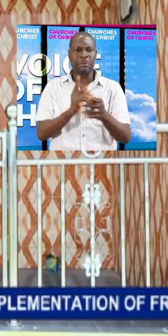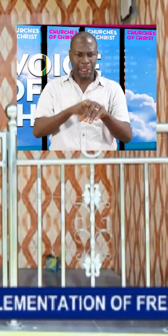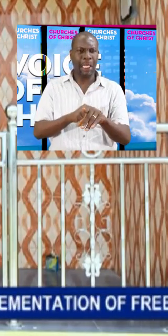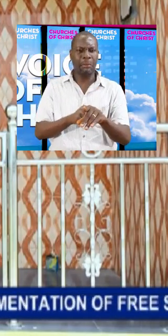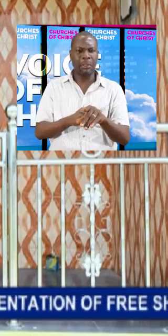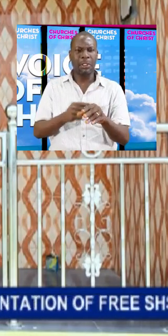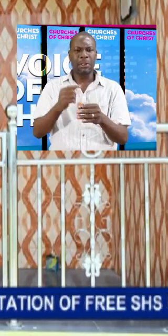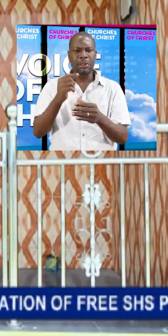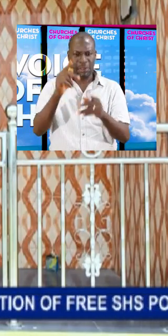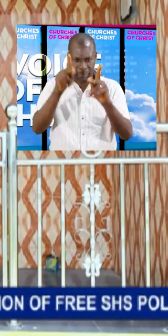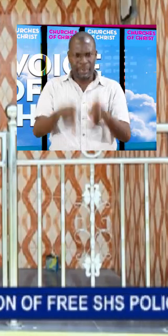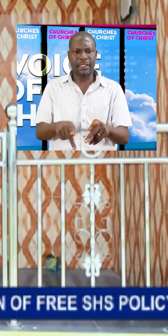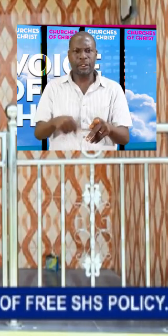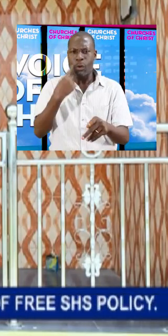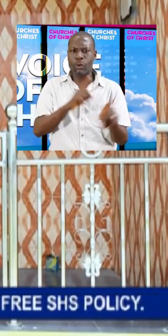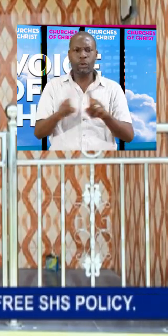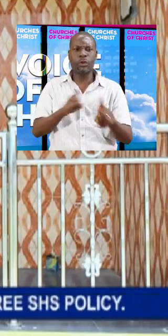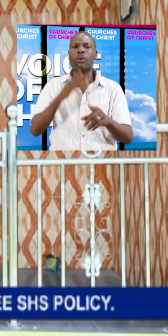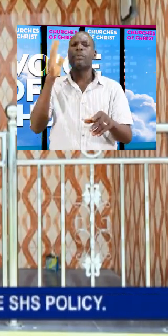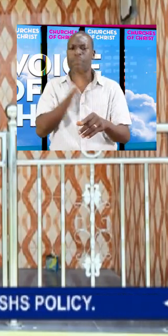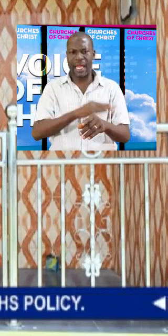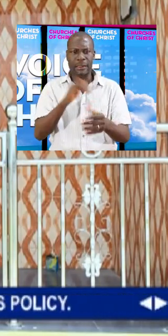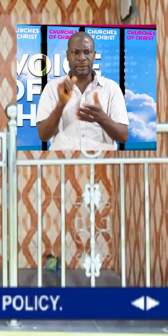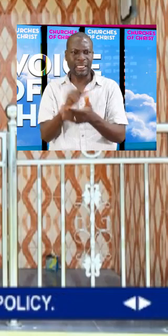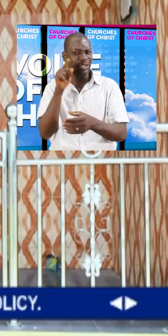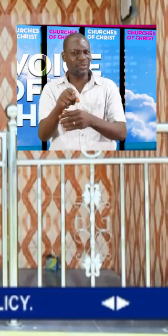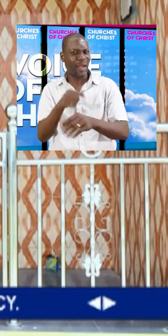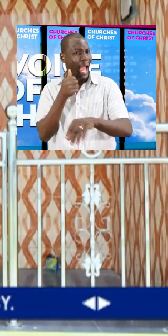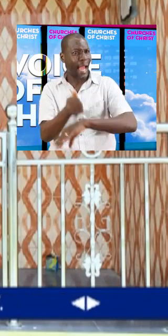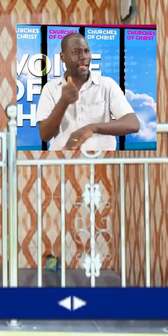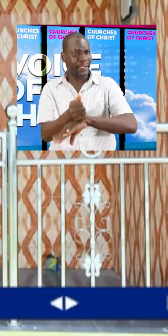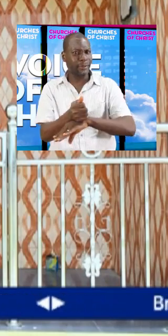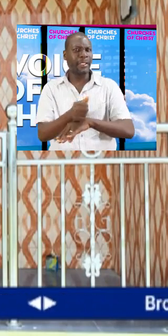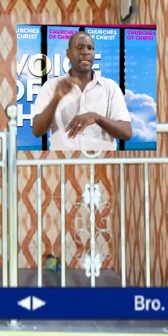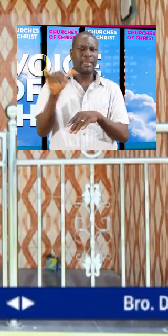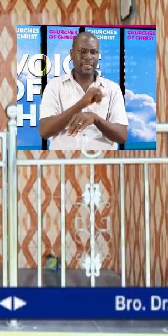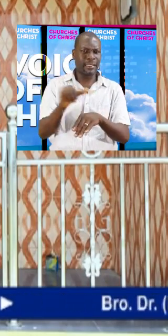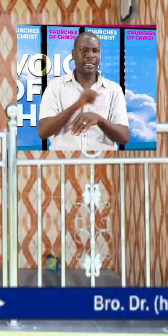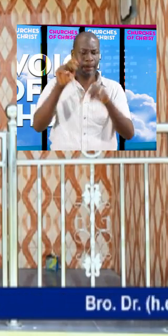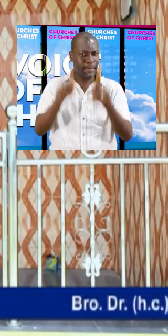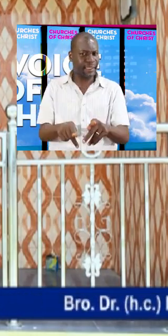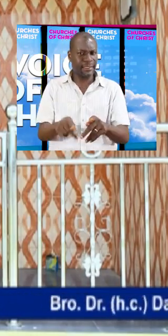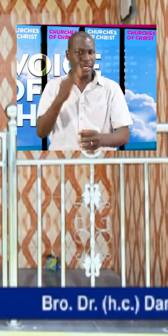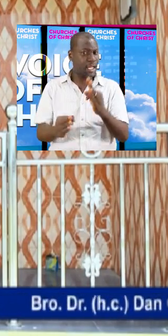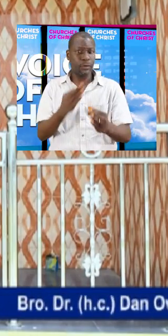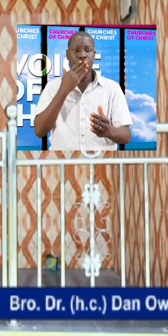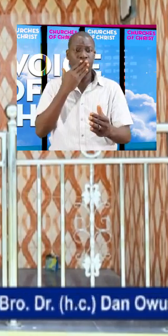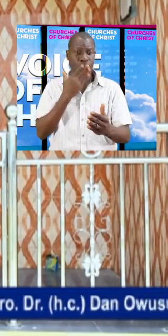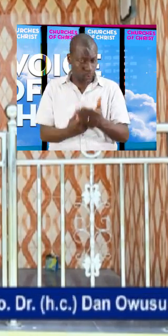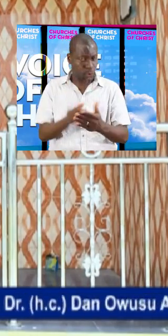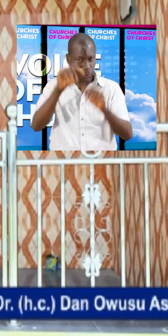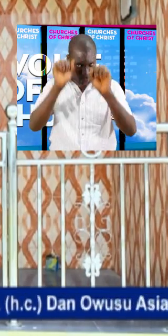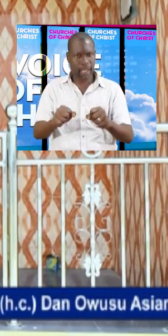enye na ubie so na ka chance ade a wo ye enye ne kwan no se eduru bre ne so ye ade a eye papa enso